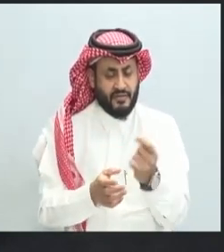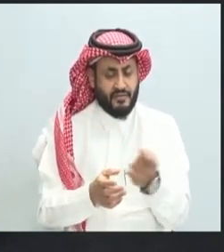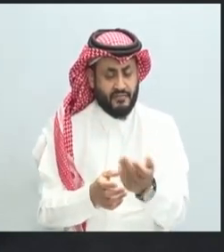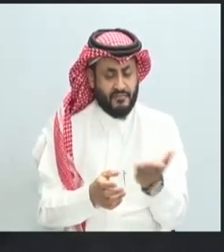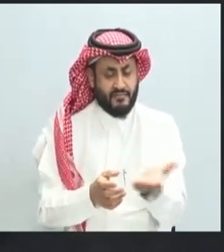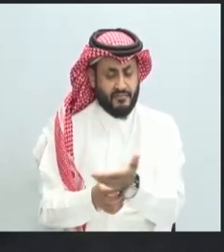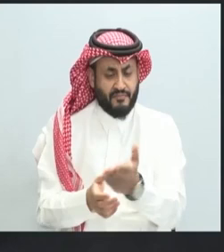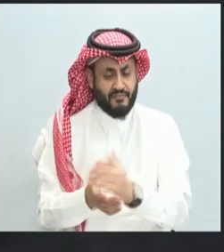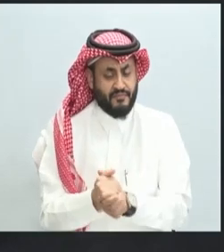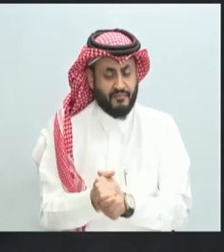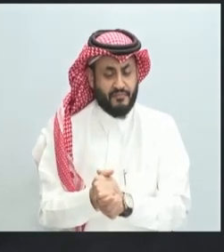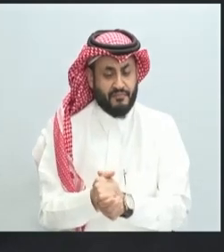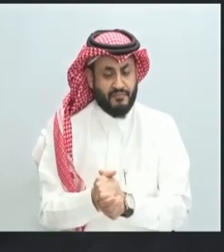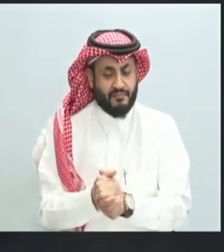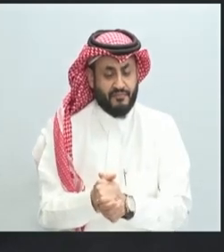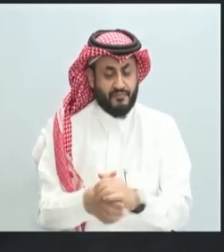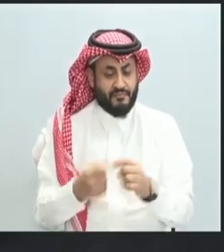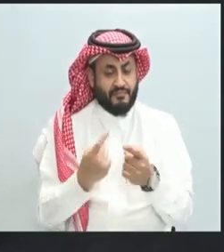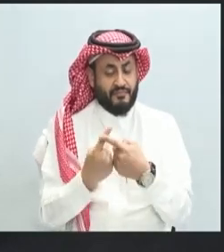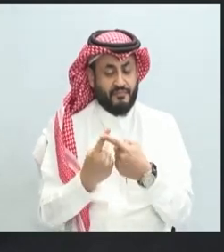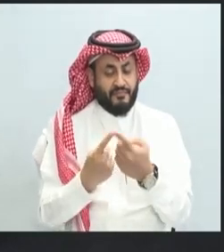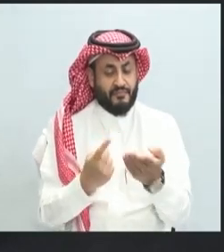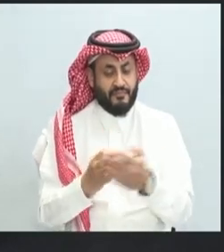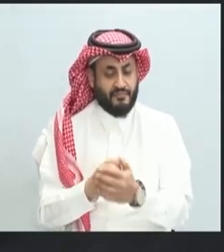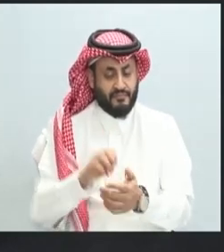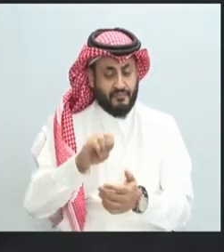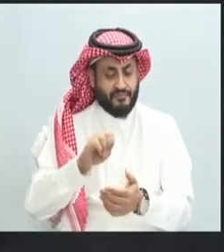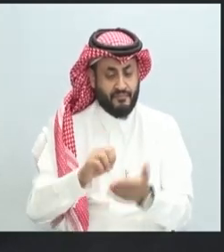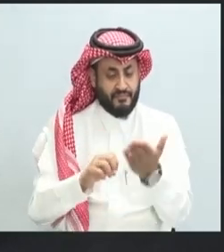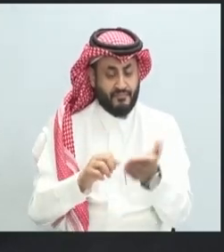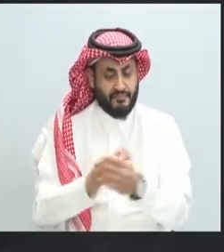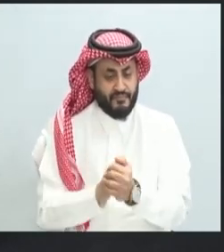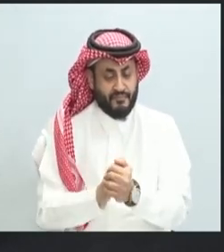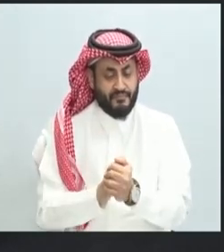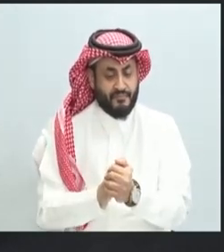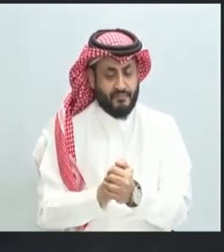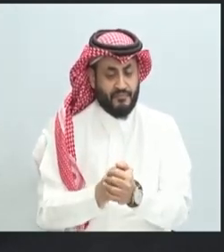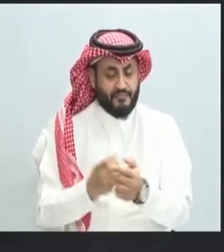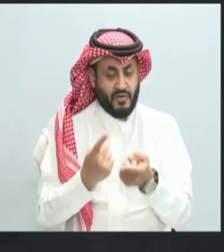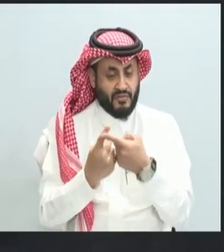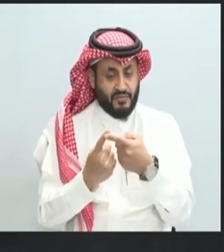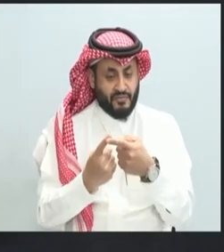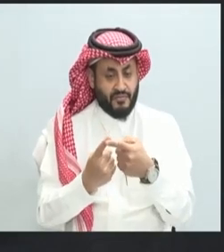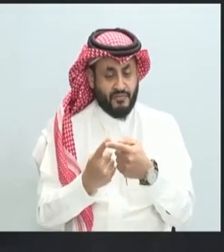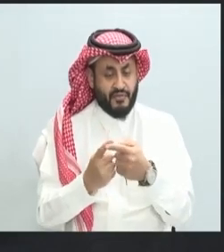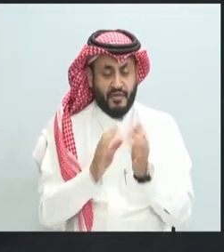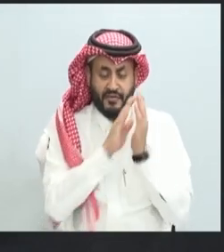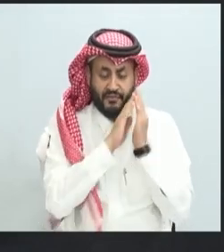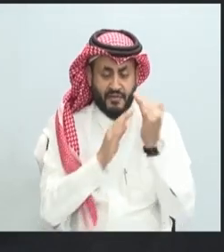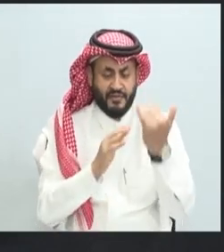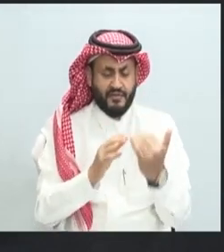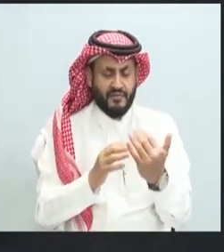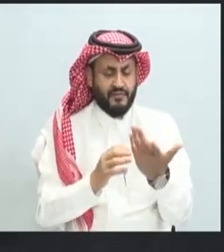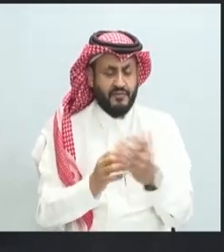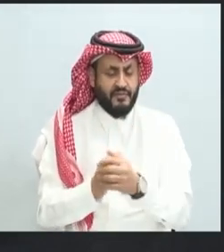with these words. So with the first sound, with EE, we have the word sleep. So what do you think? What is the